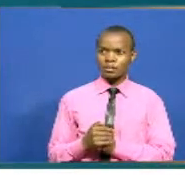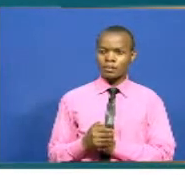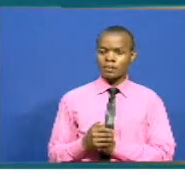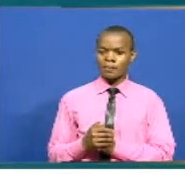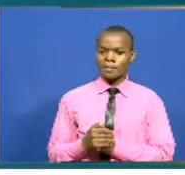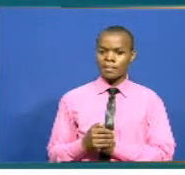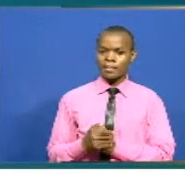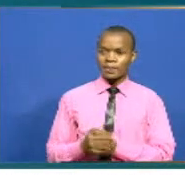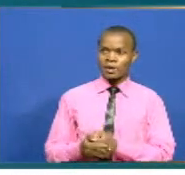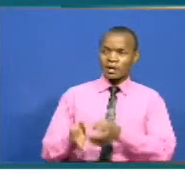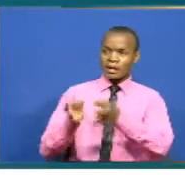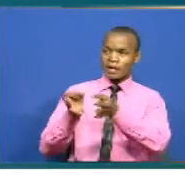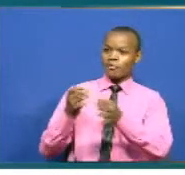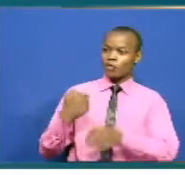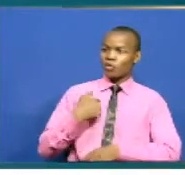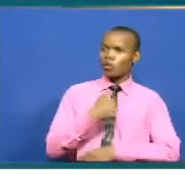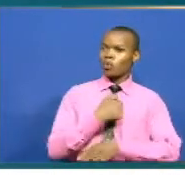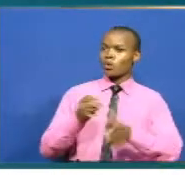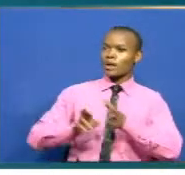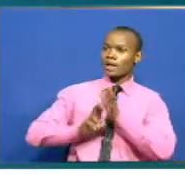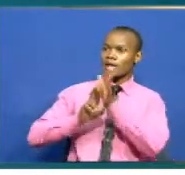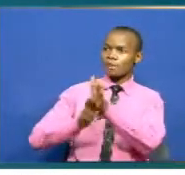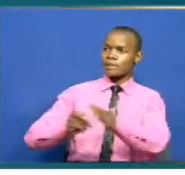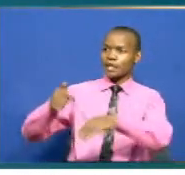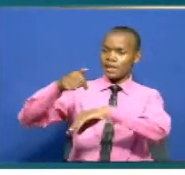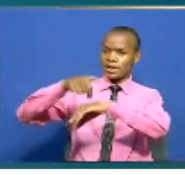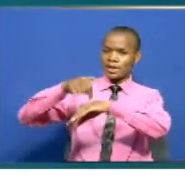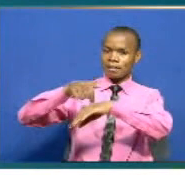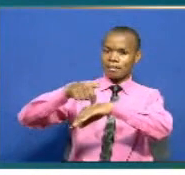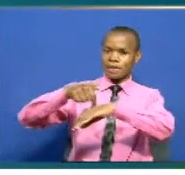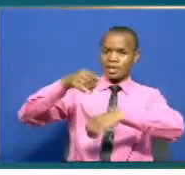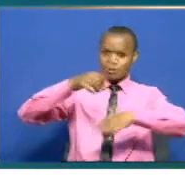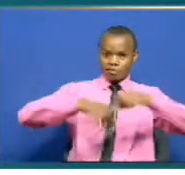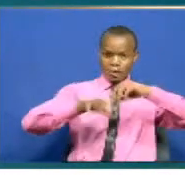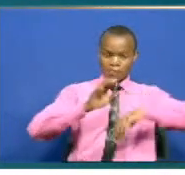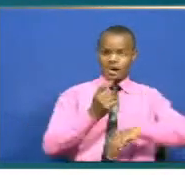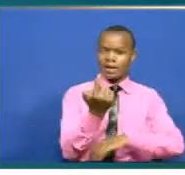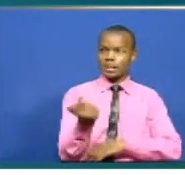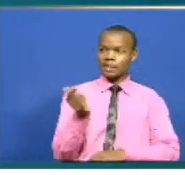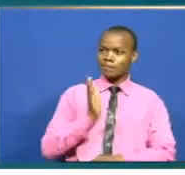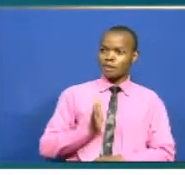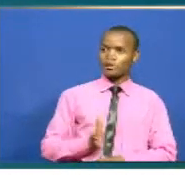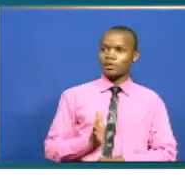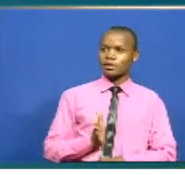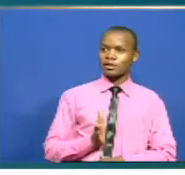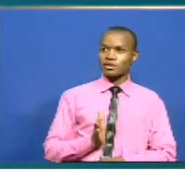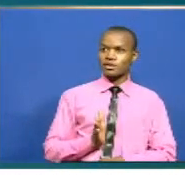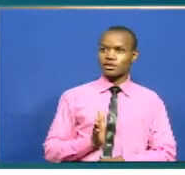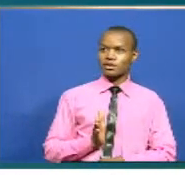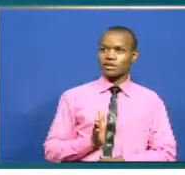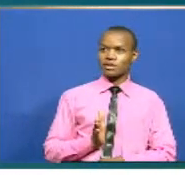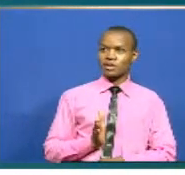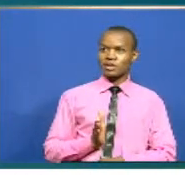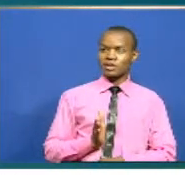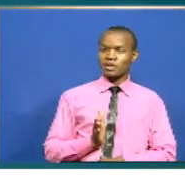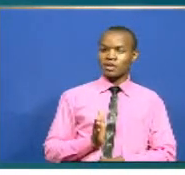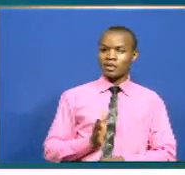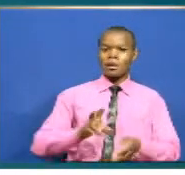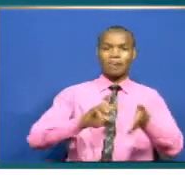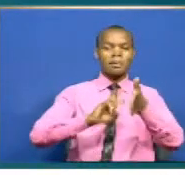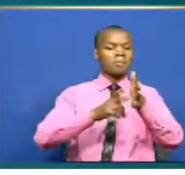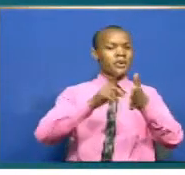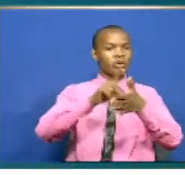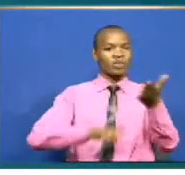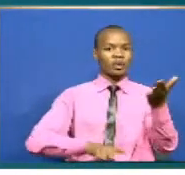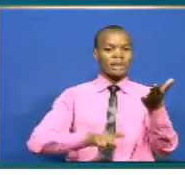to represent in the election everybody, then that is a huge,